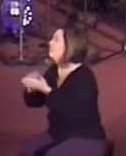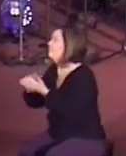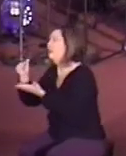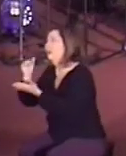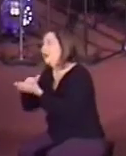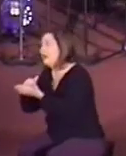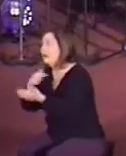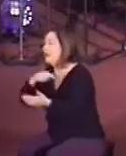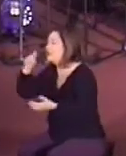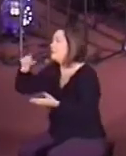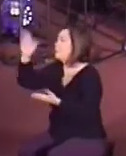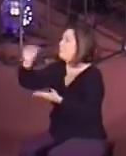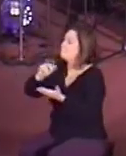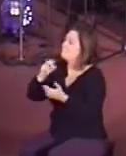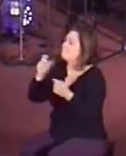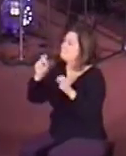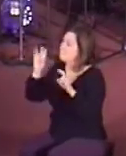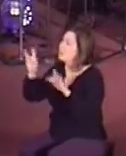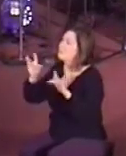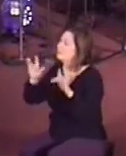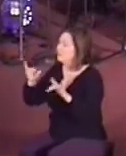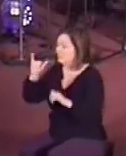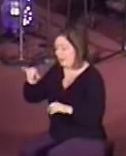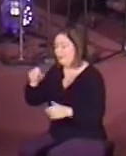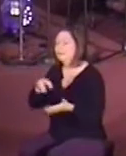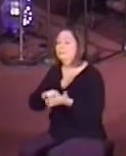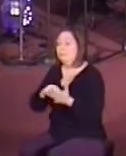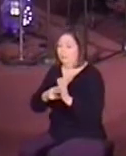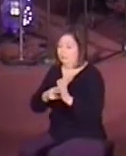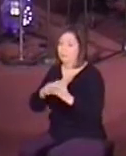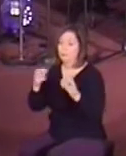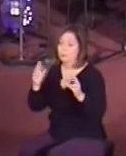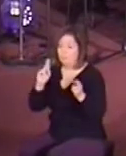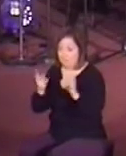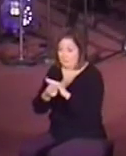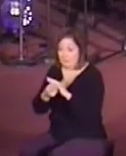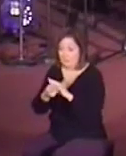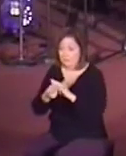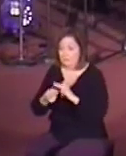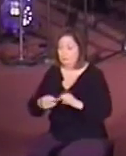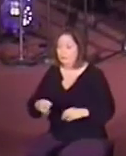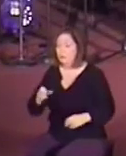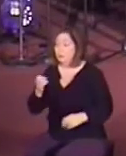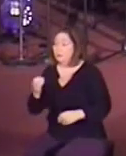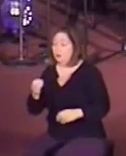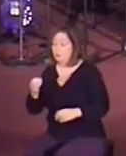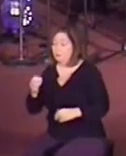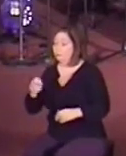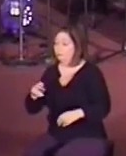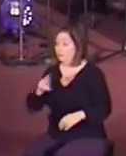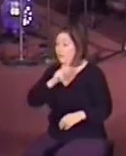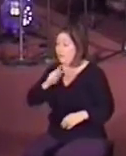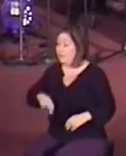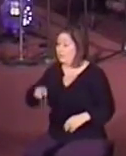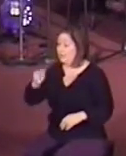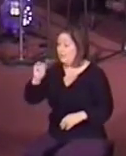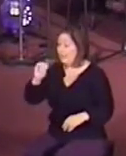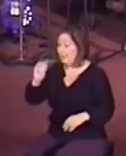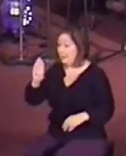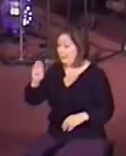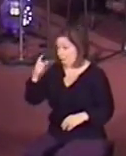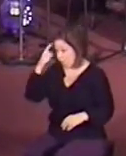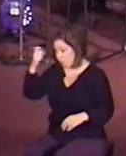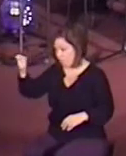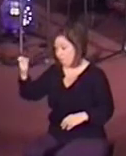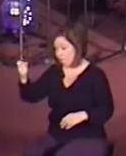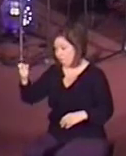your mercy. That's what it means to repent. And so this dream is fulfilled here. And he comes under this mental